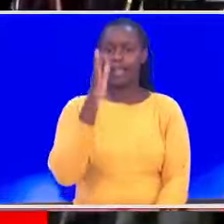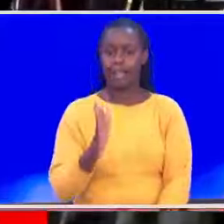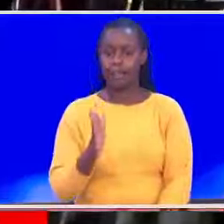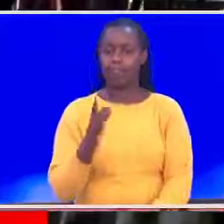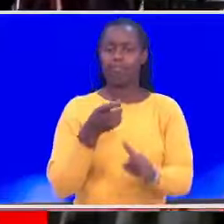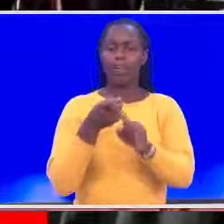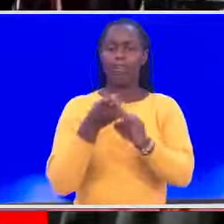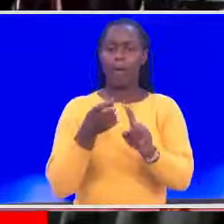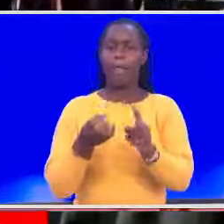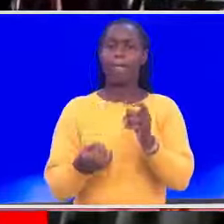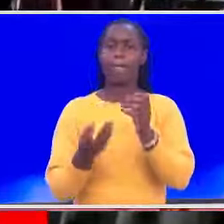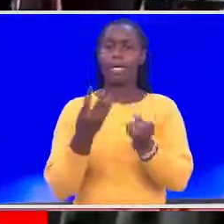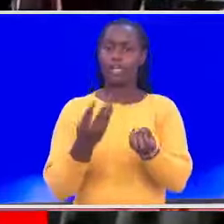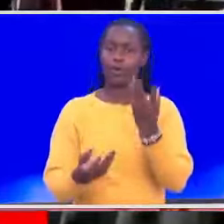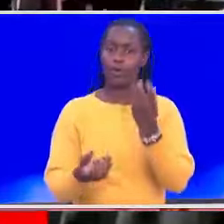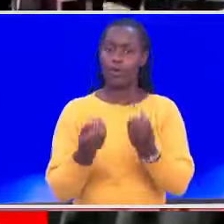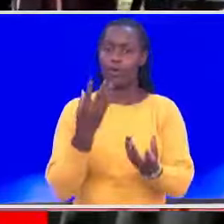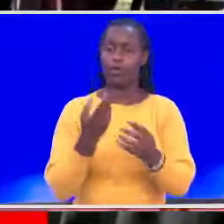Baringo, Chemolingot,